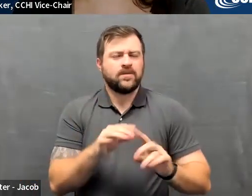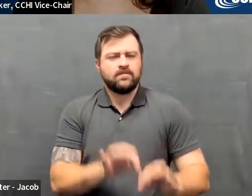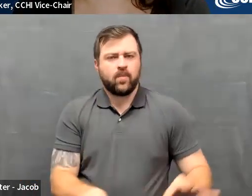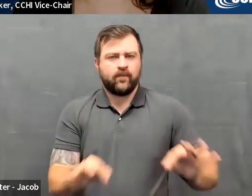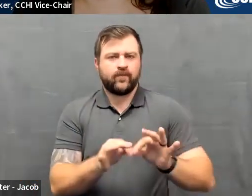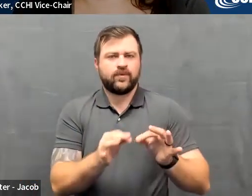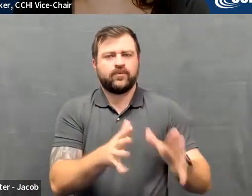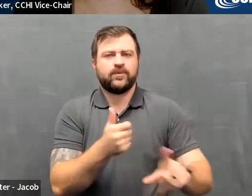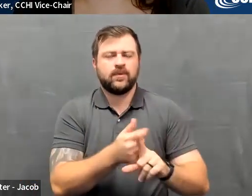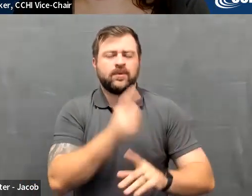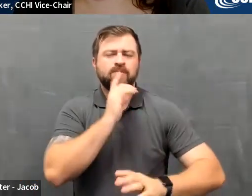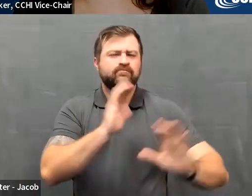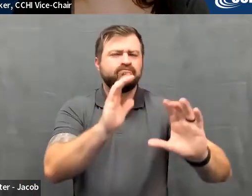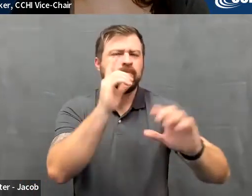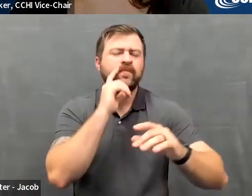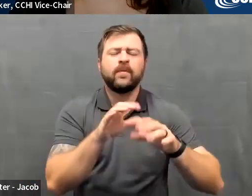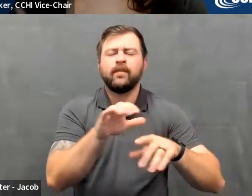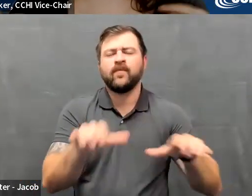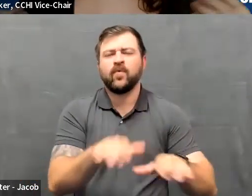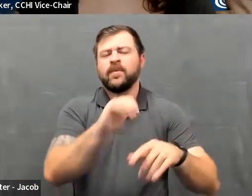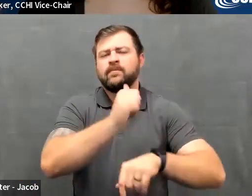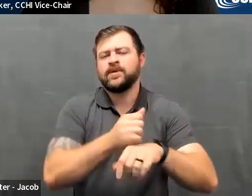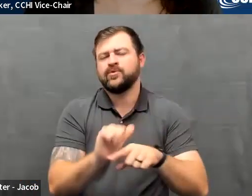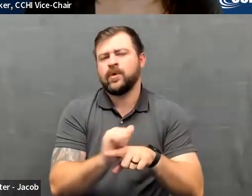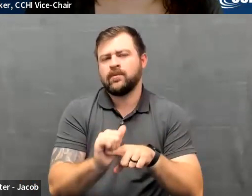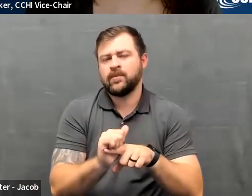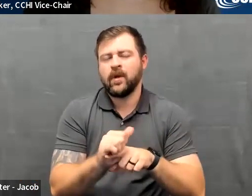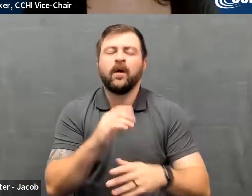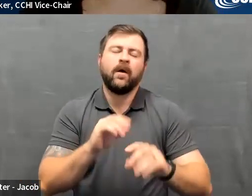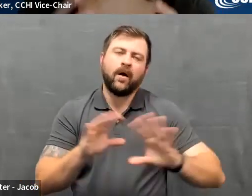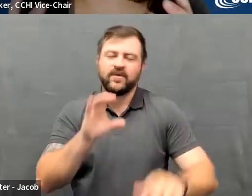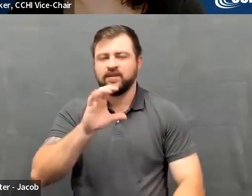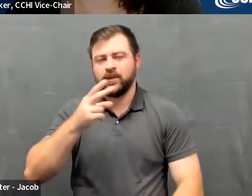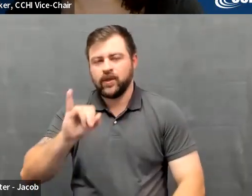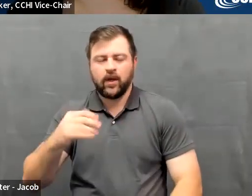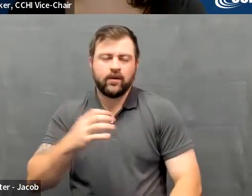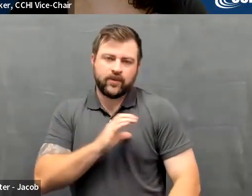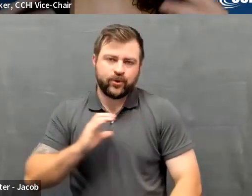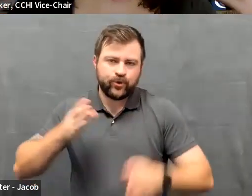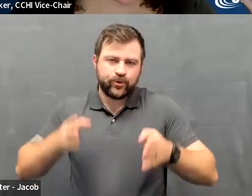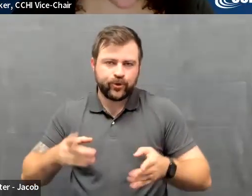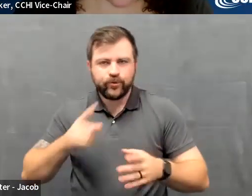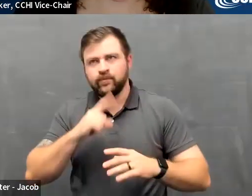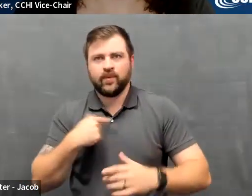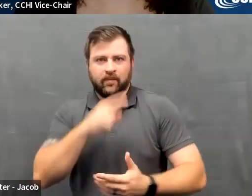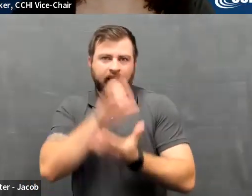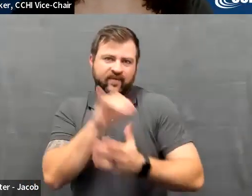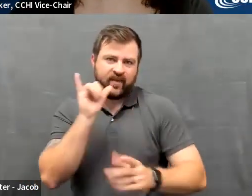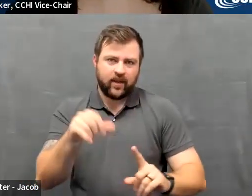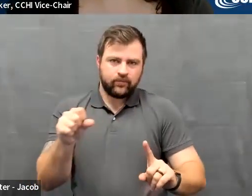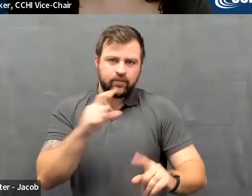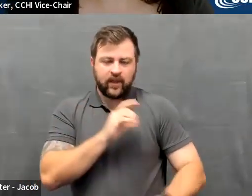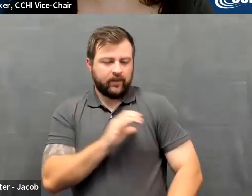interpreters to seek out performance-based training? Obviously, as CCHI commissioners, this is something we believe in because the